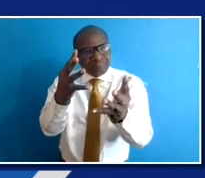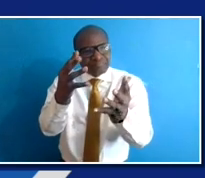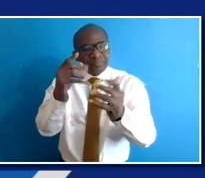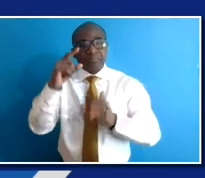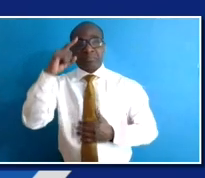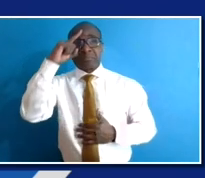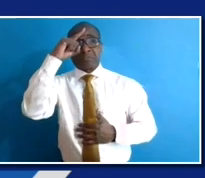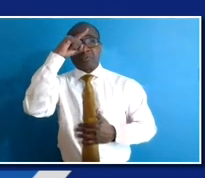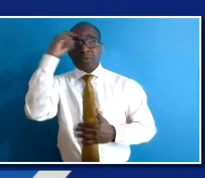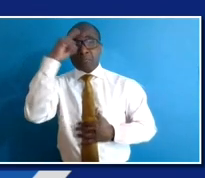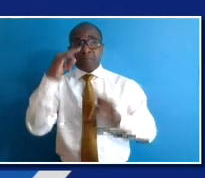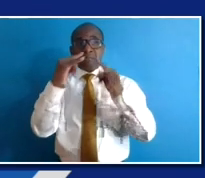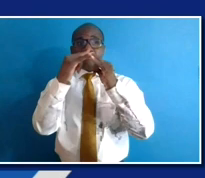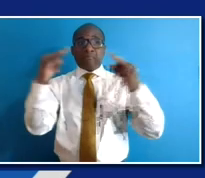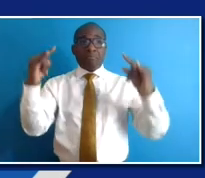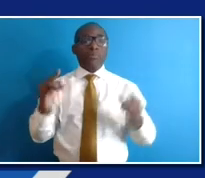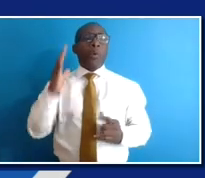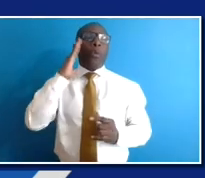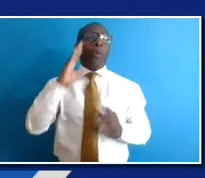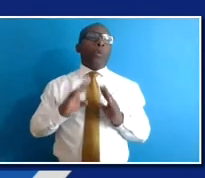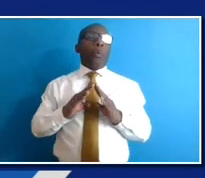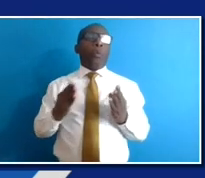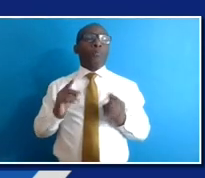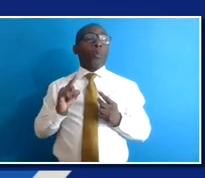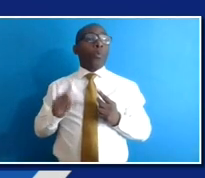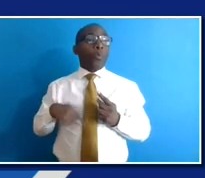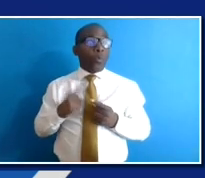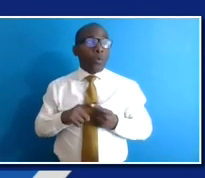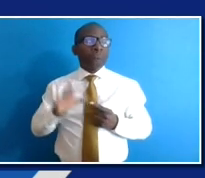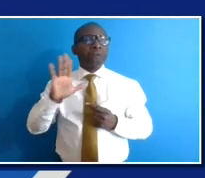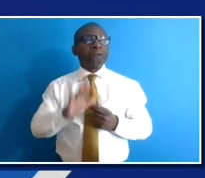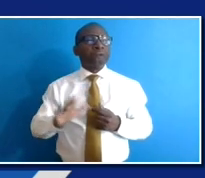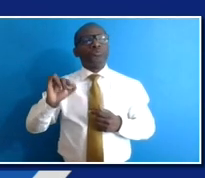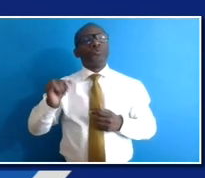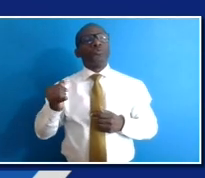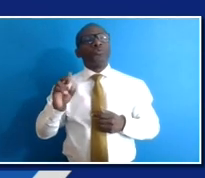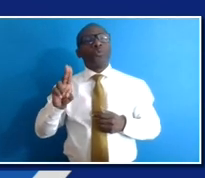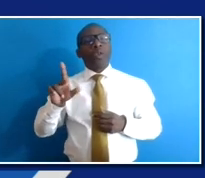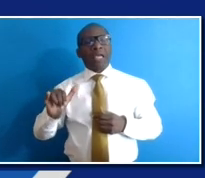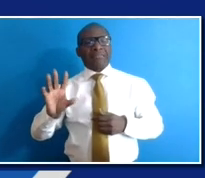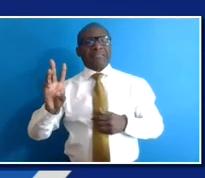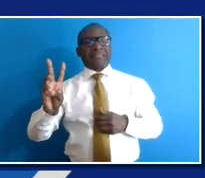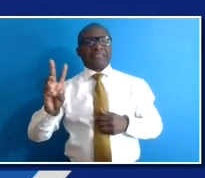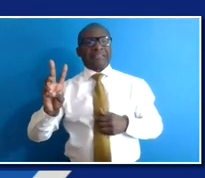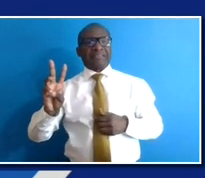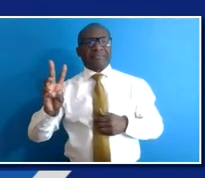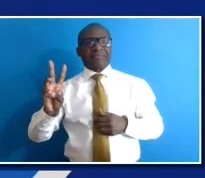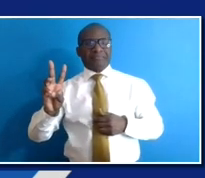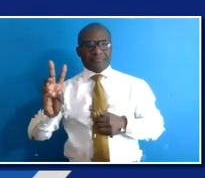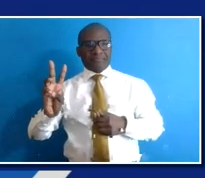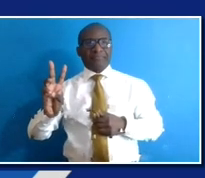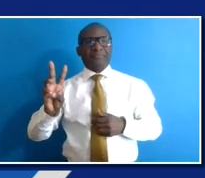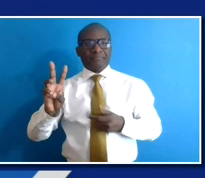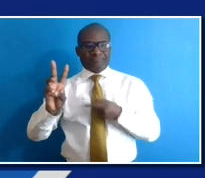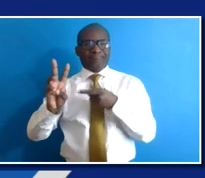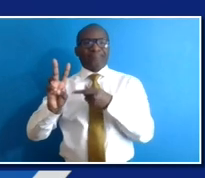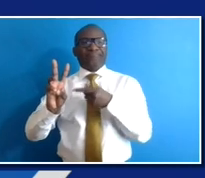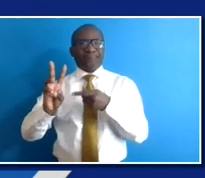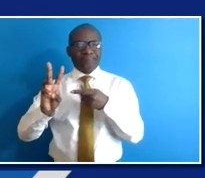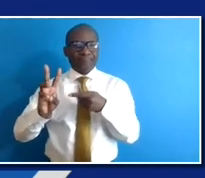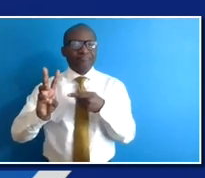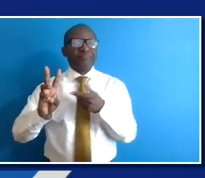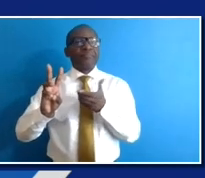July weekend, which will be the Friday, Saturday, Sunday, 2 weeks from this weekend coming up. We have camps at Cranberry